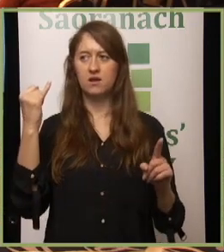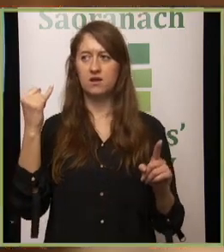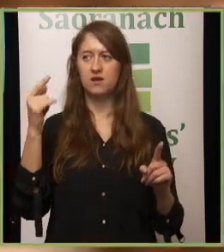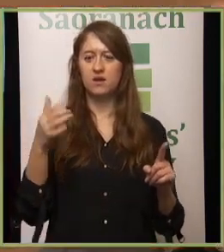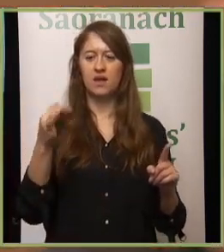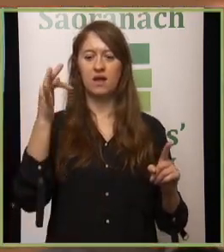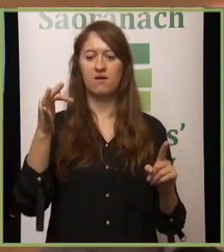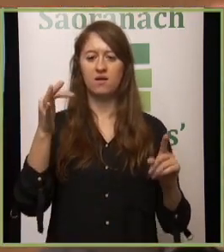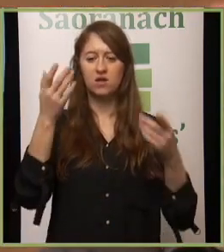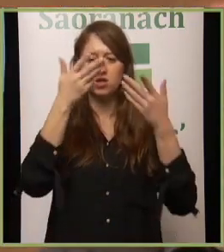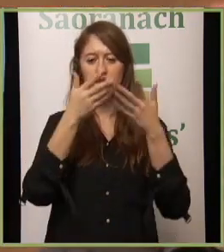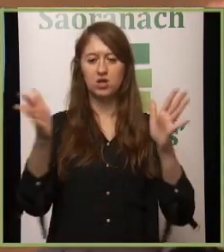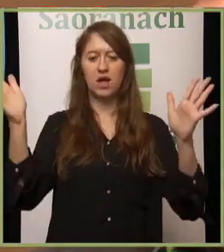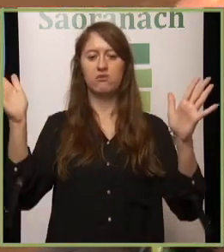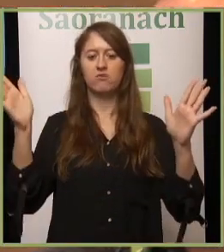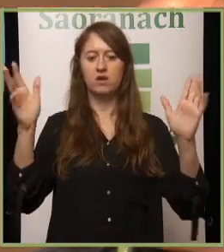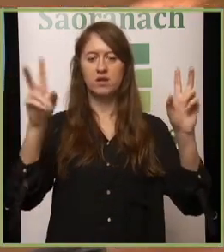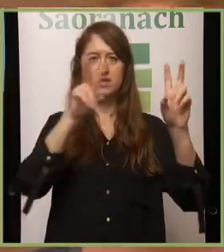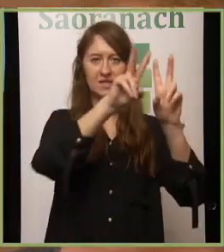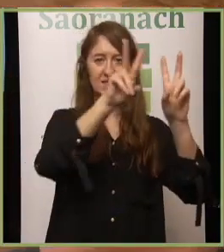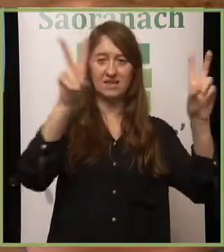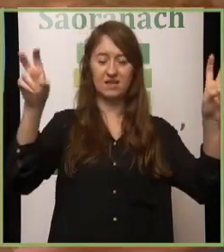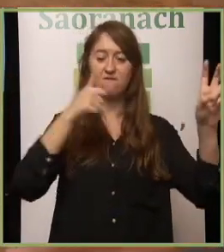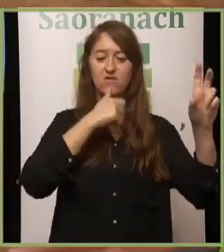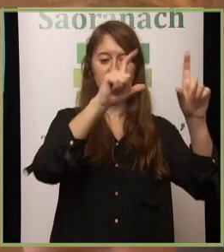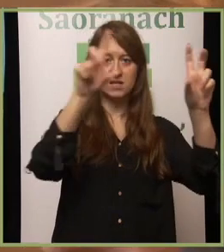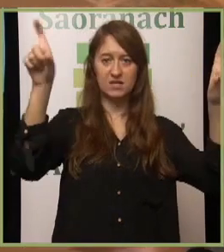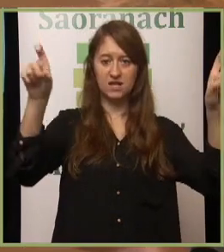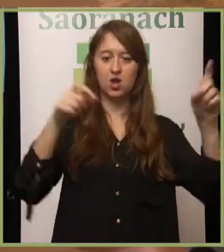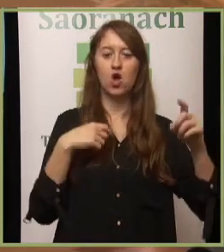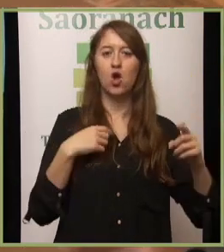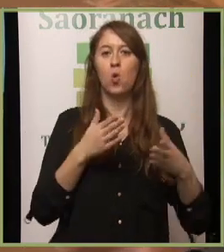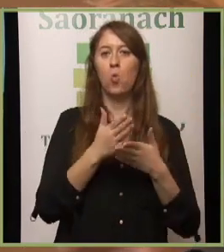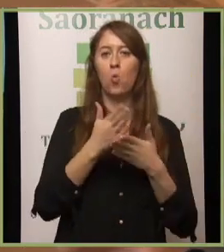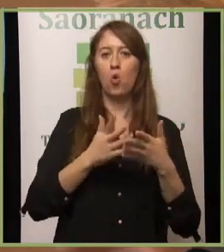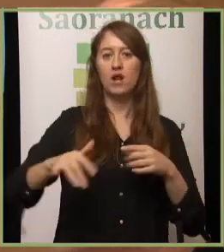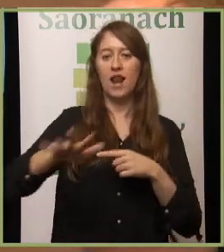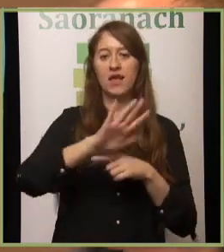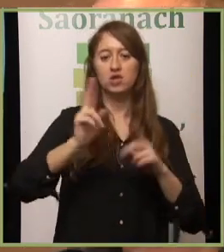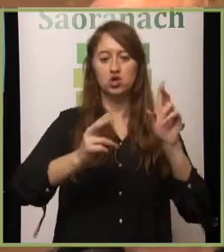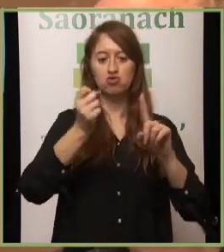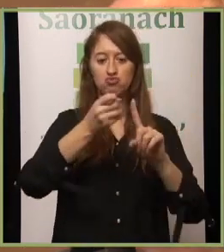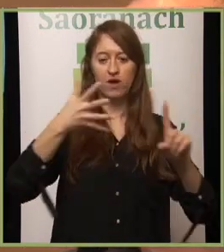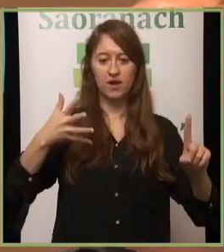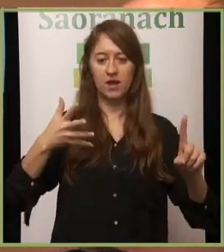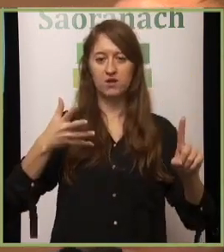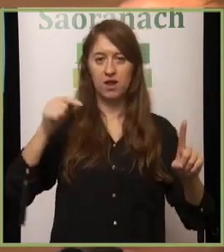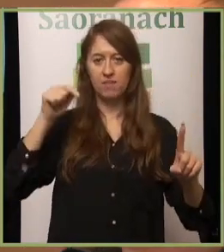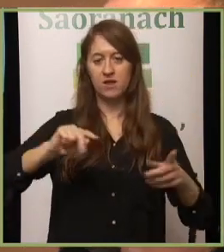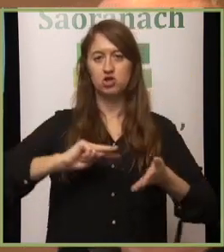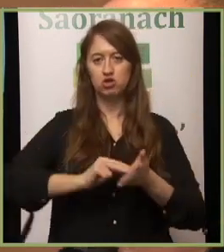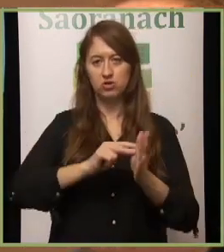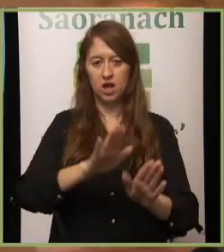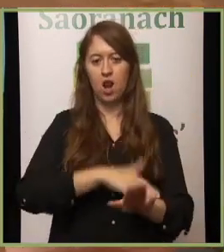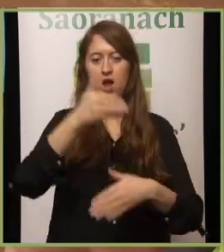well. If we just kept a general sentence at the beginning to say woodlands should be recognised as a strategic long-term